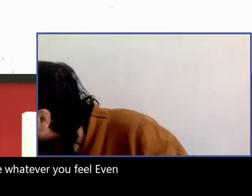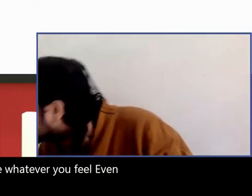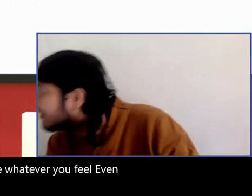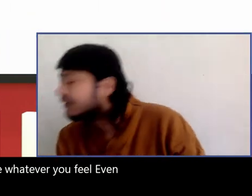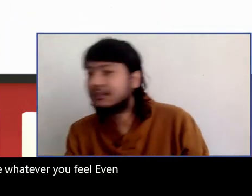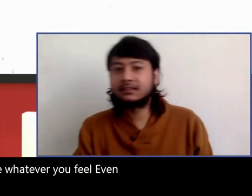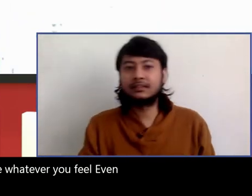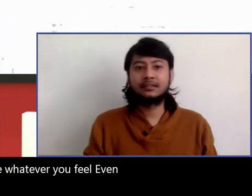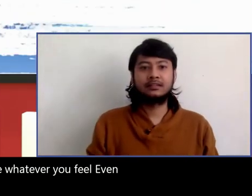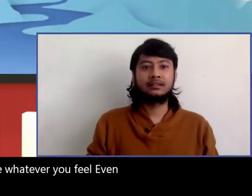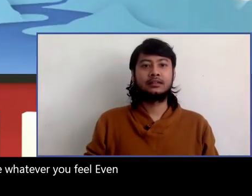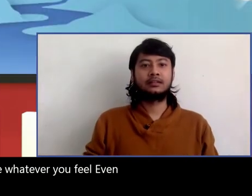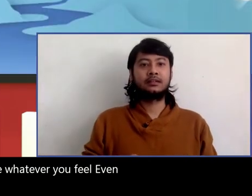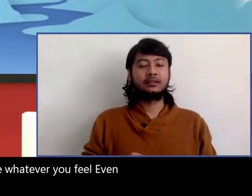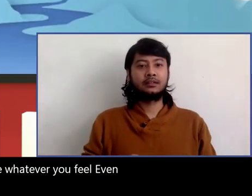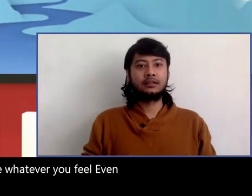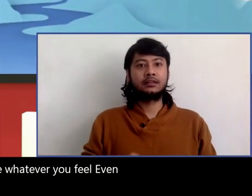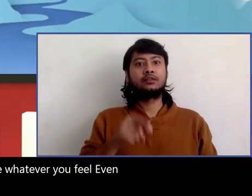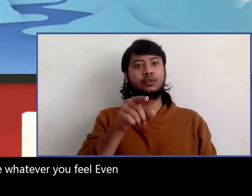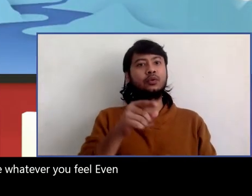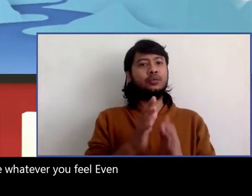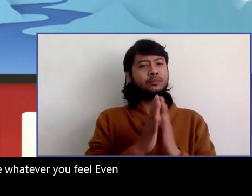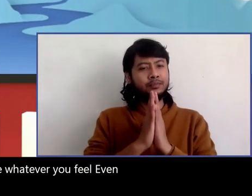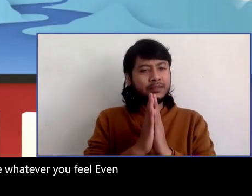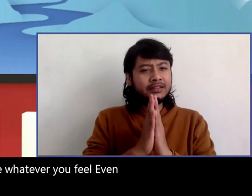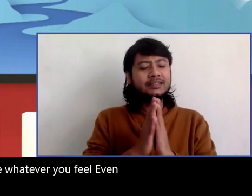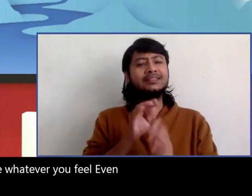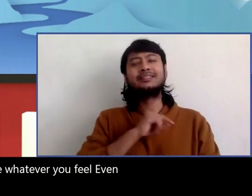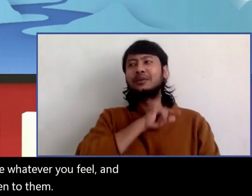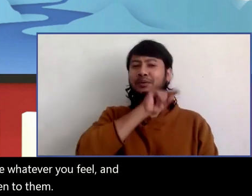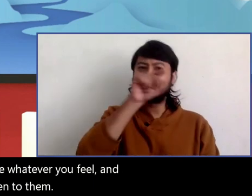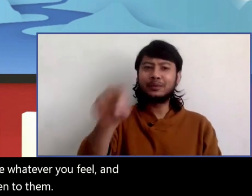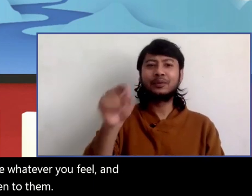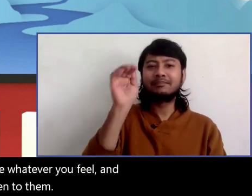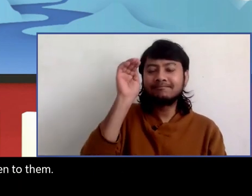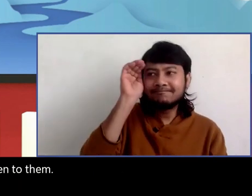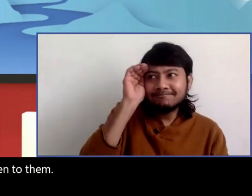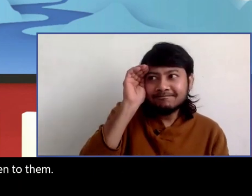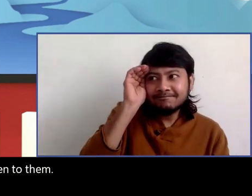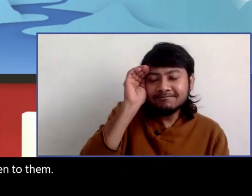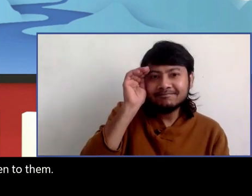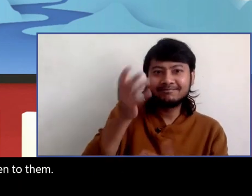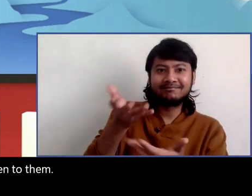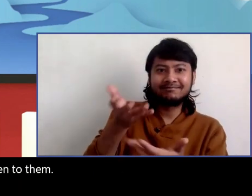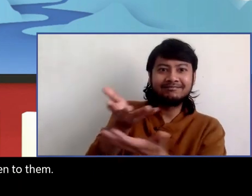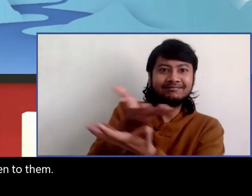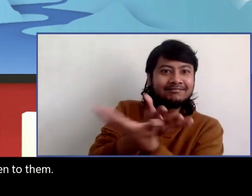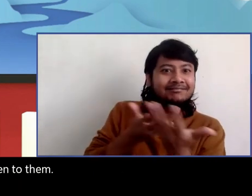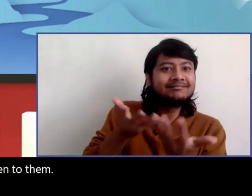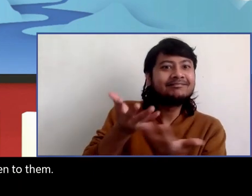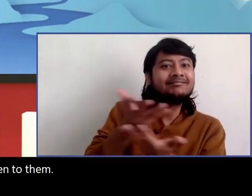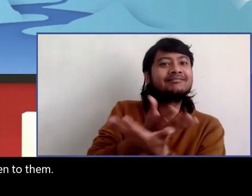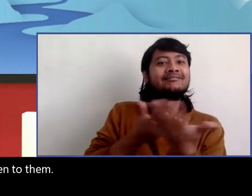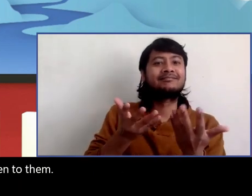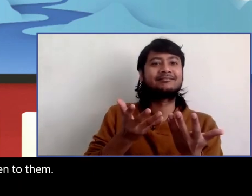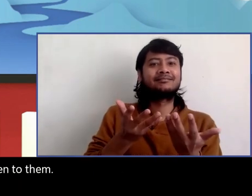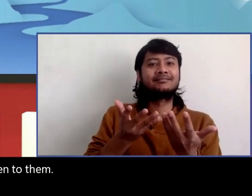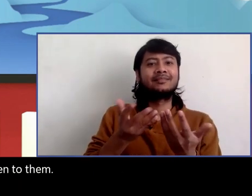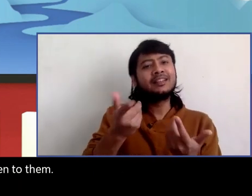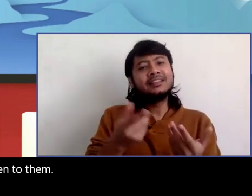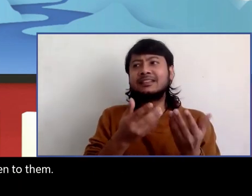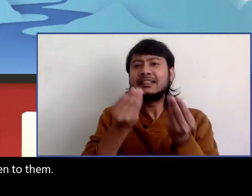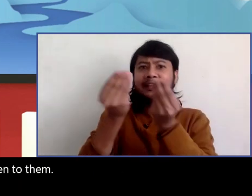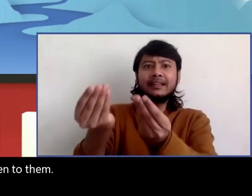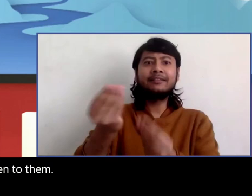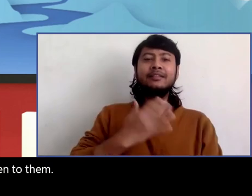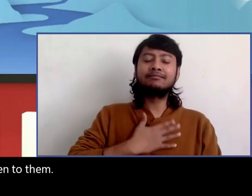quiet, go and listen to them. Go and put your hand and ask them to share. And they may not, even if